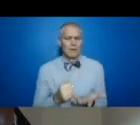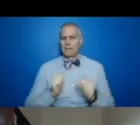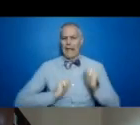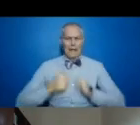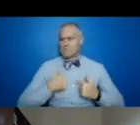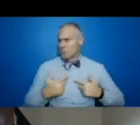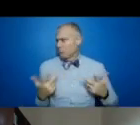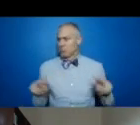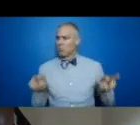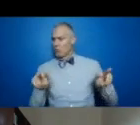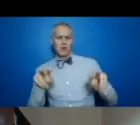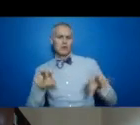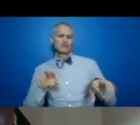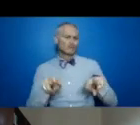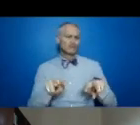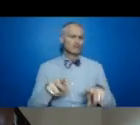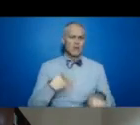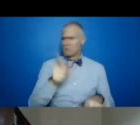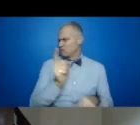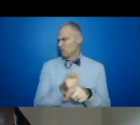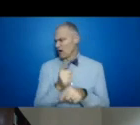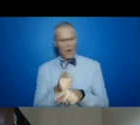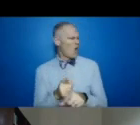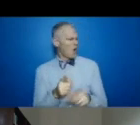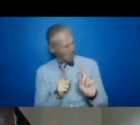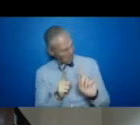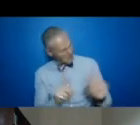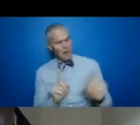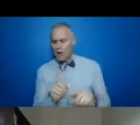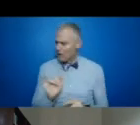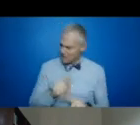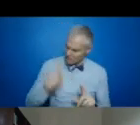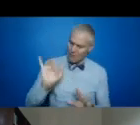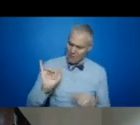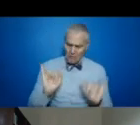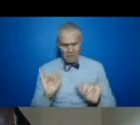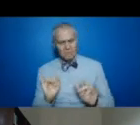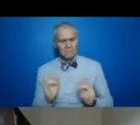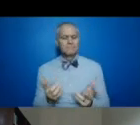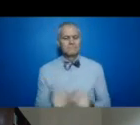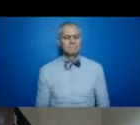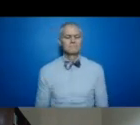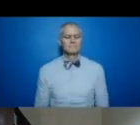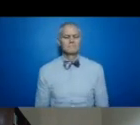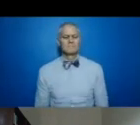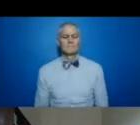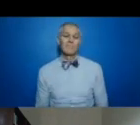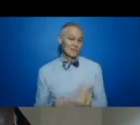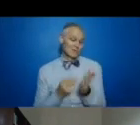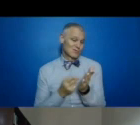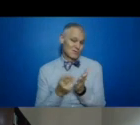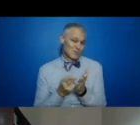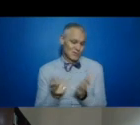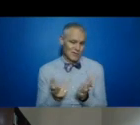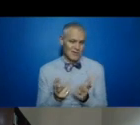can look at this non-judgmentally together, even though we come from very different perspectives. The truth is, though, you can't see